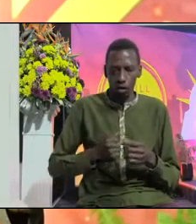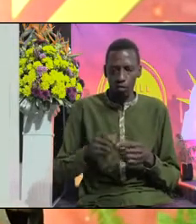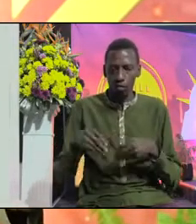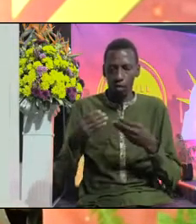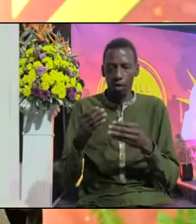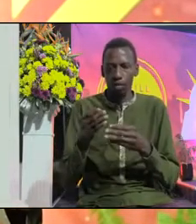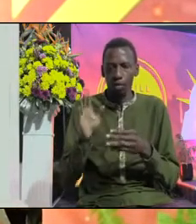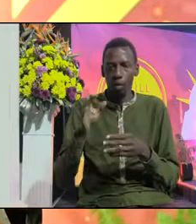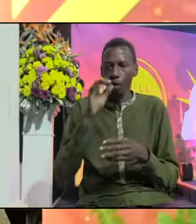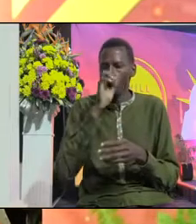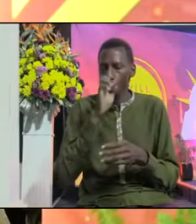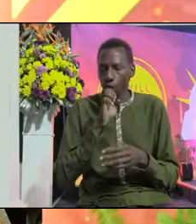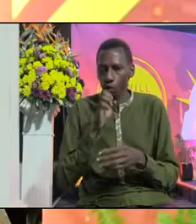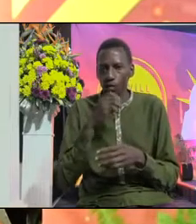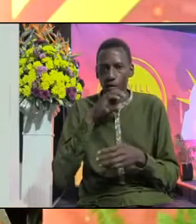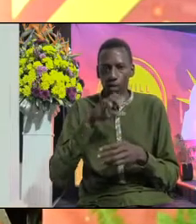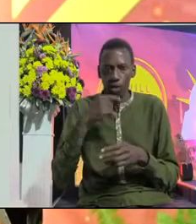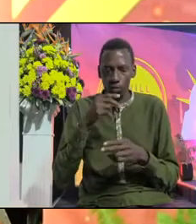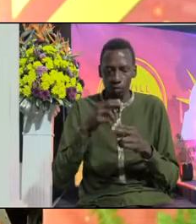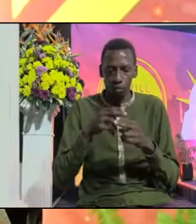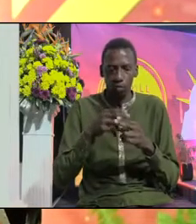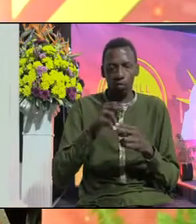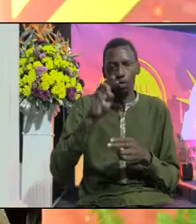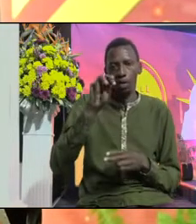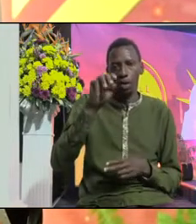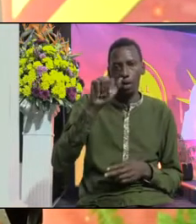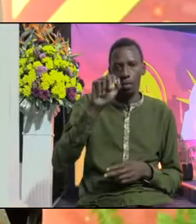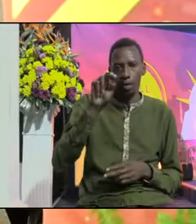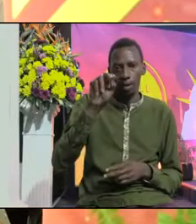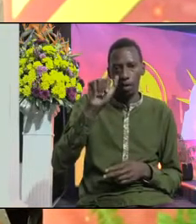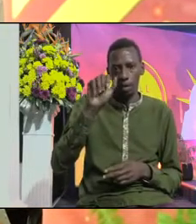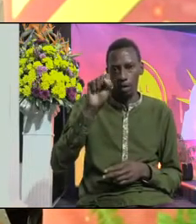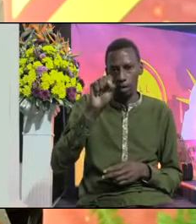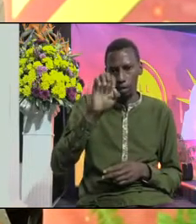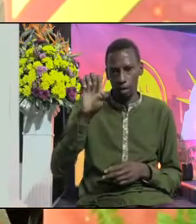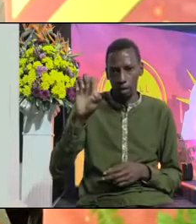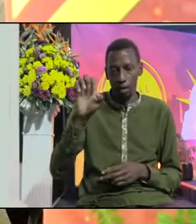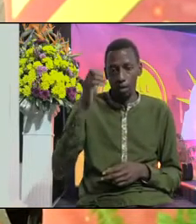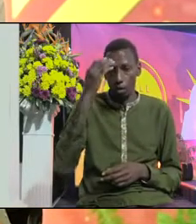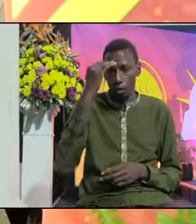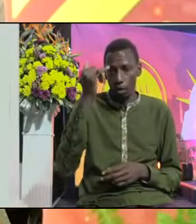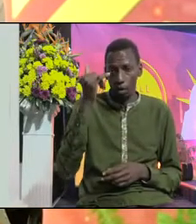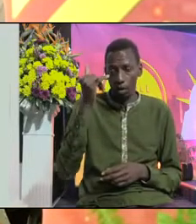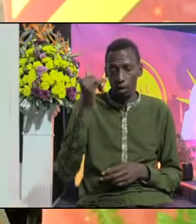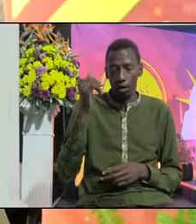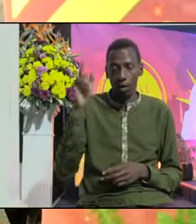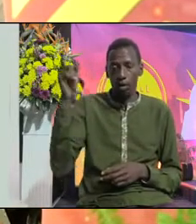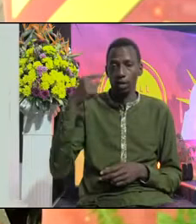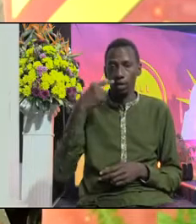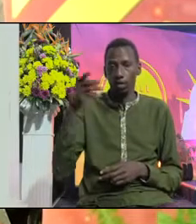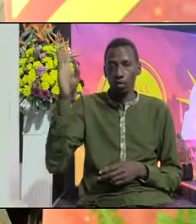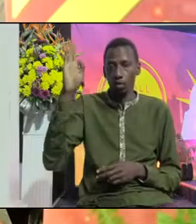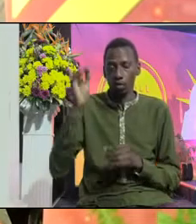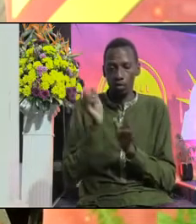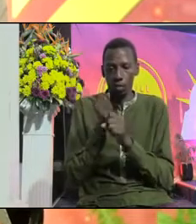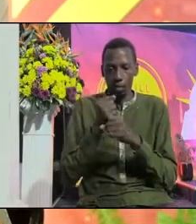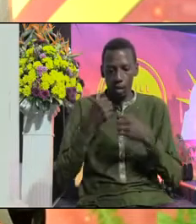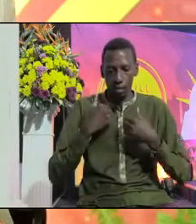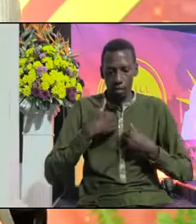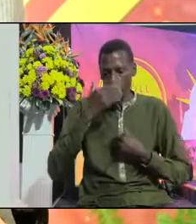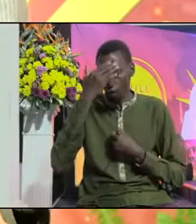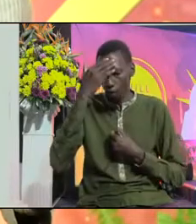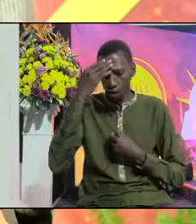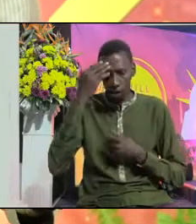son Manasseh, for he said, God has made me forget all my troubles